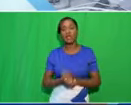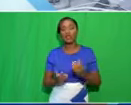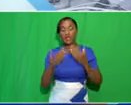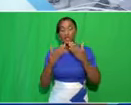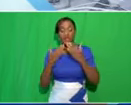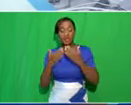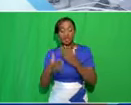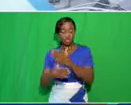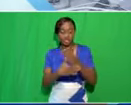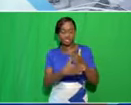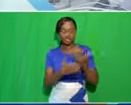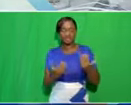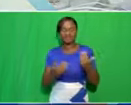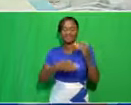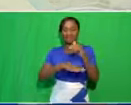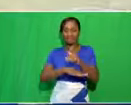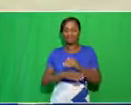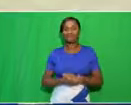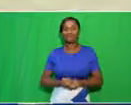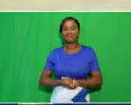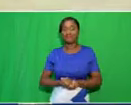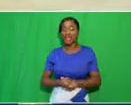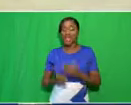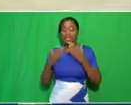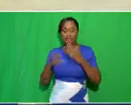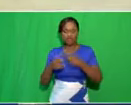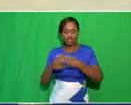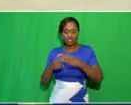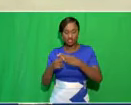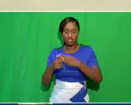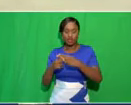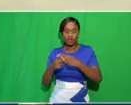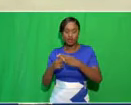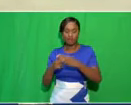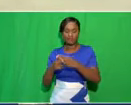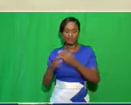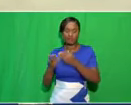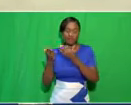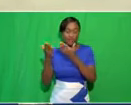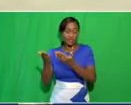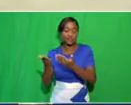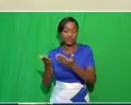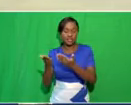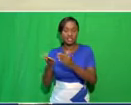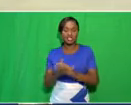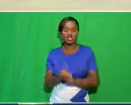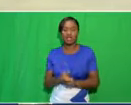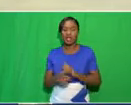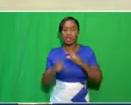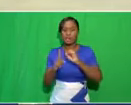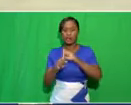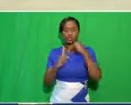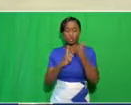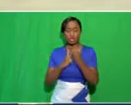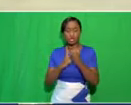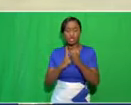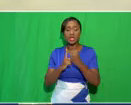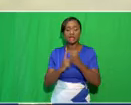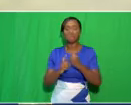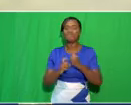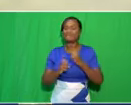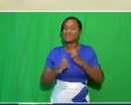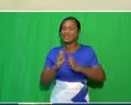evening. Dr. Spence, thank you very much for your brief presentation on the analysis of the social and emotional issues that